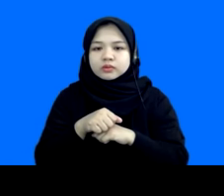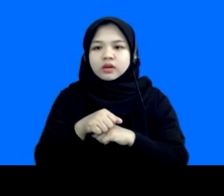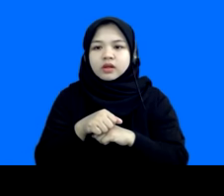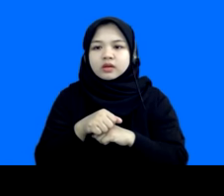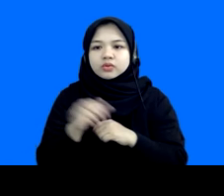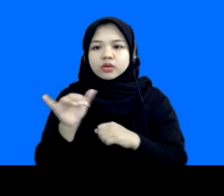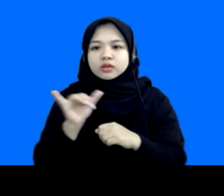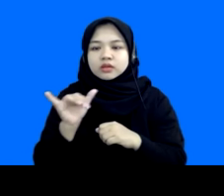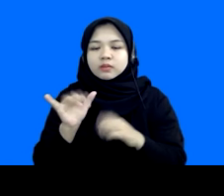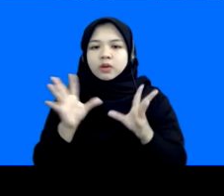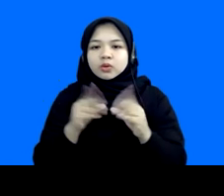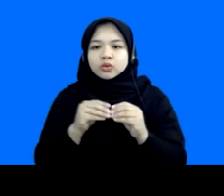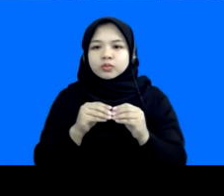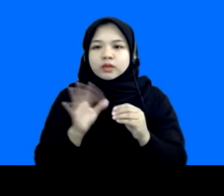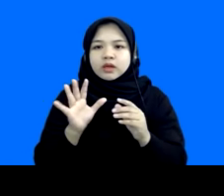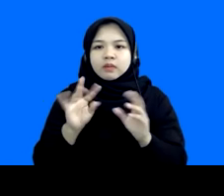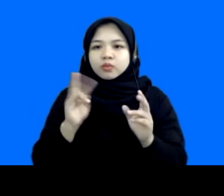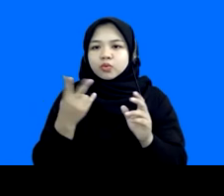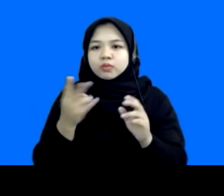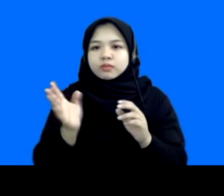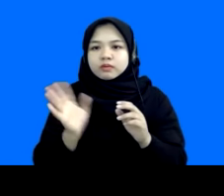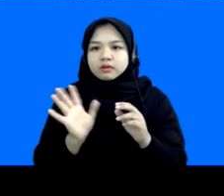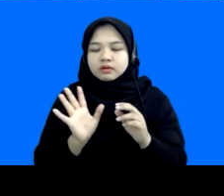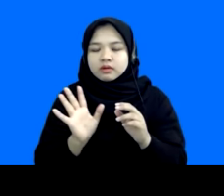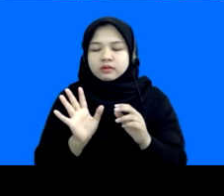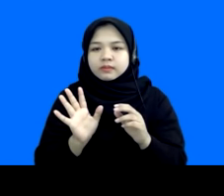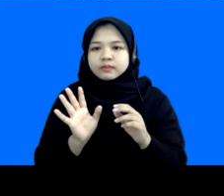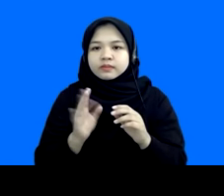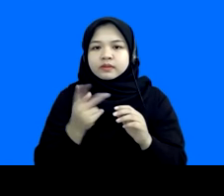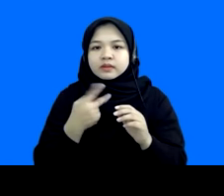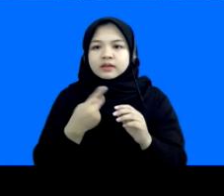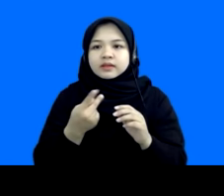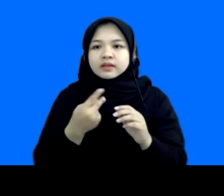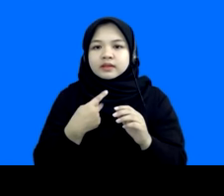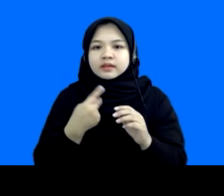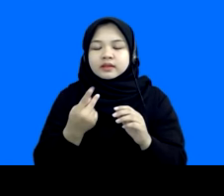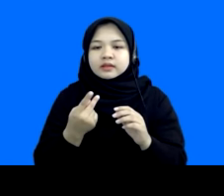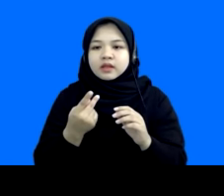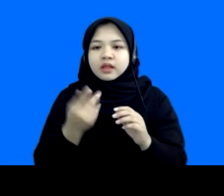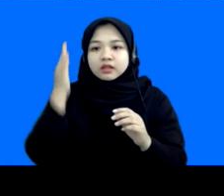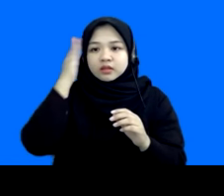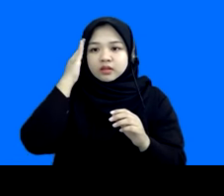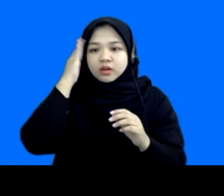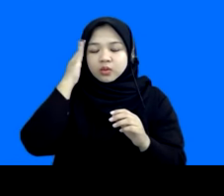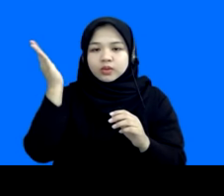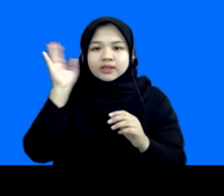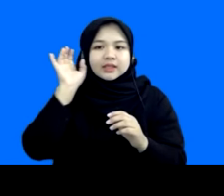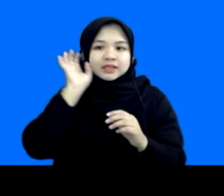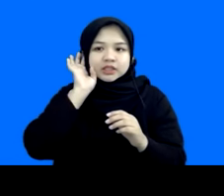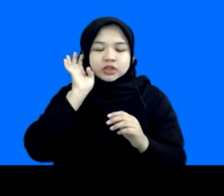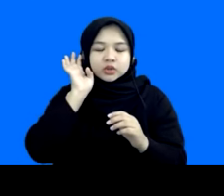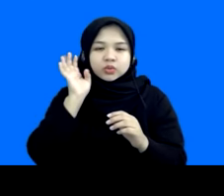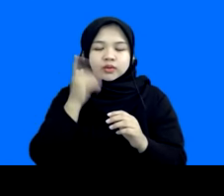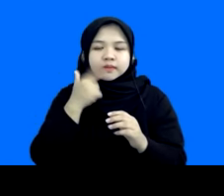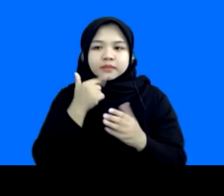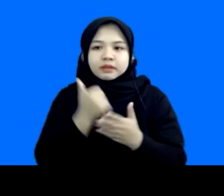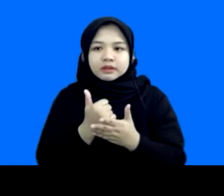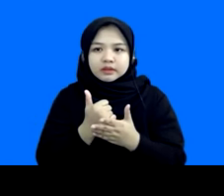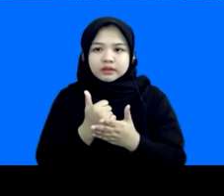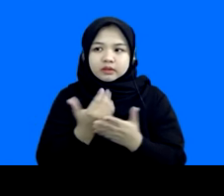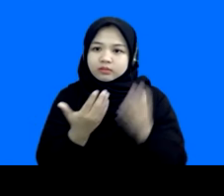we find this to be an urgent issue, despite the fact that COVID is tapering off all over the world and